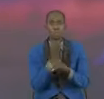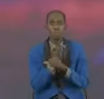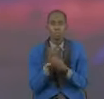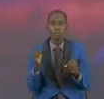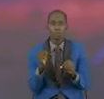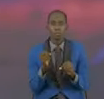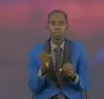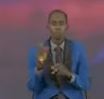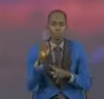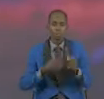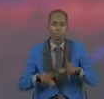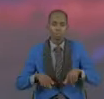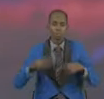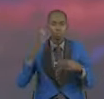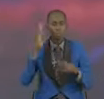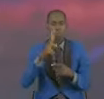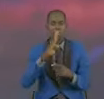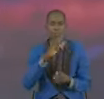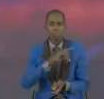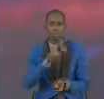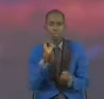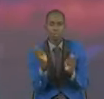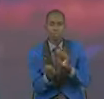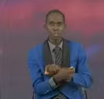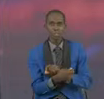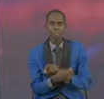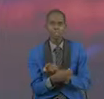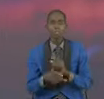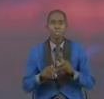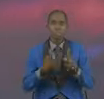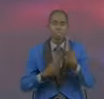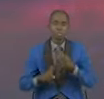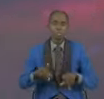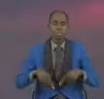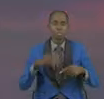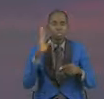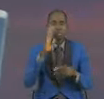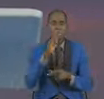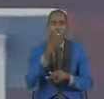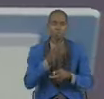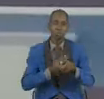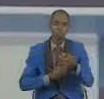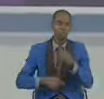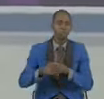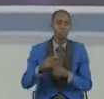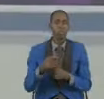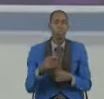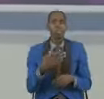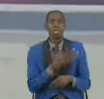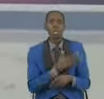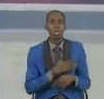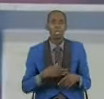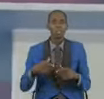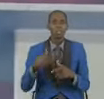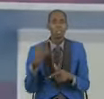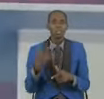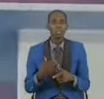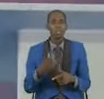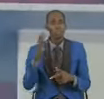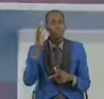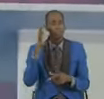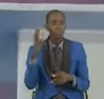transformed, their lives will turn around, and they then will take the word of